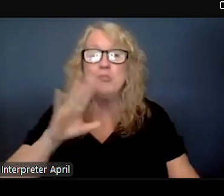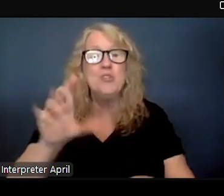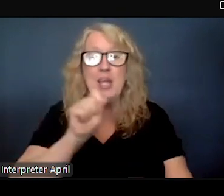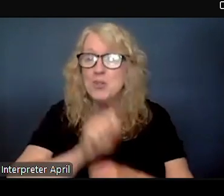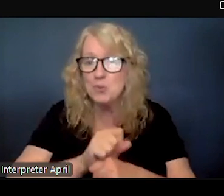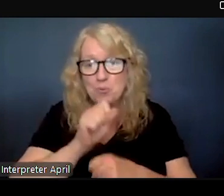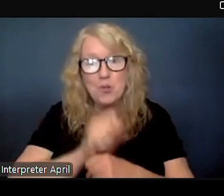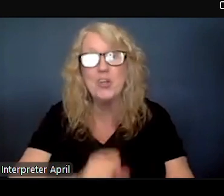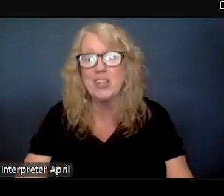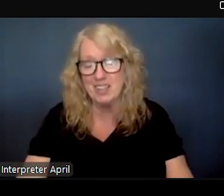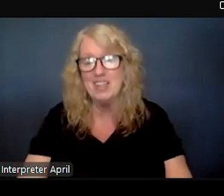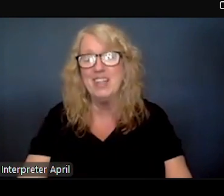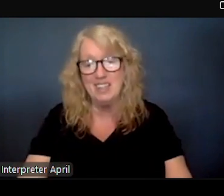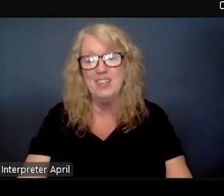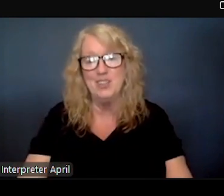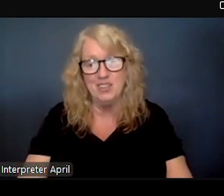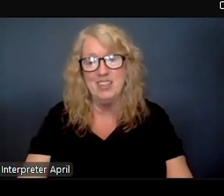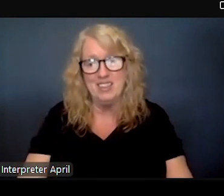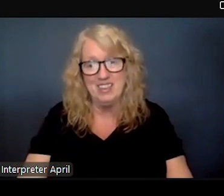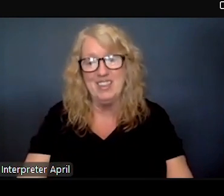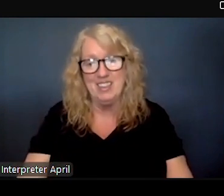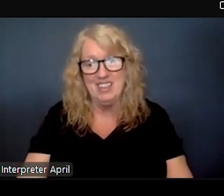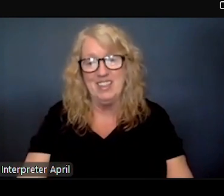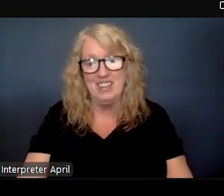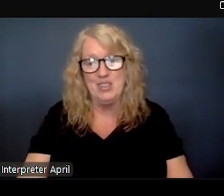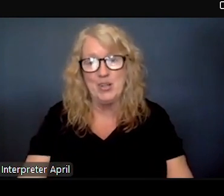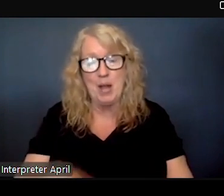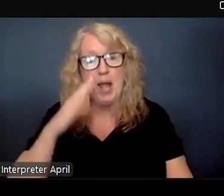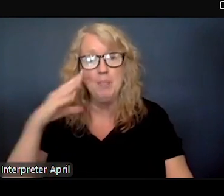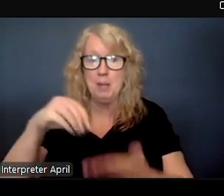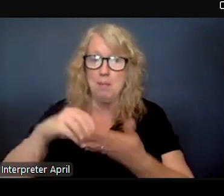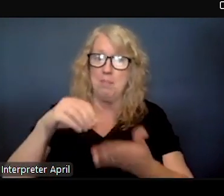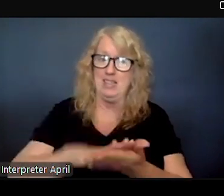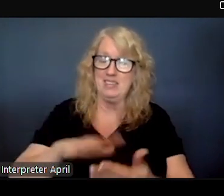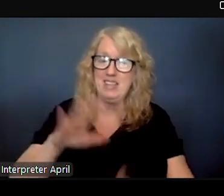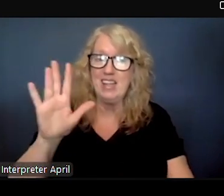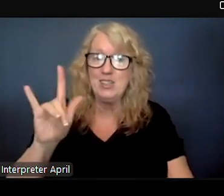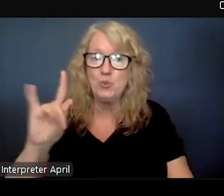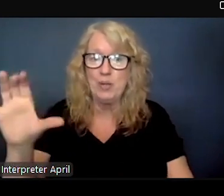on this. I mean, being cited 2,500 times is